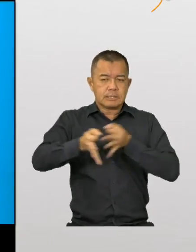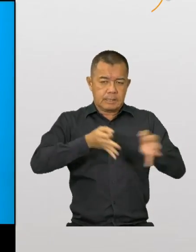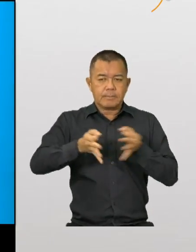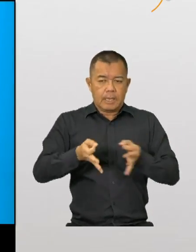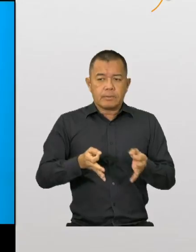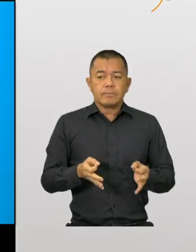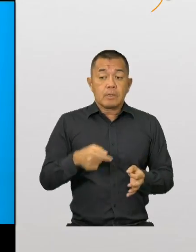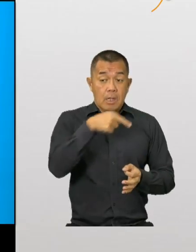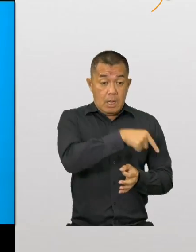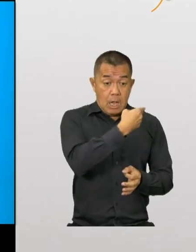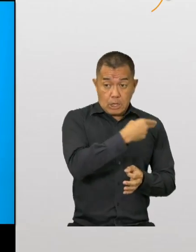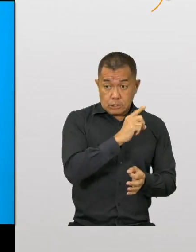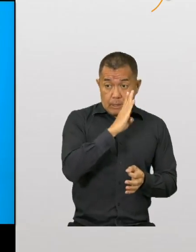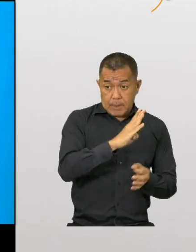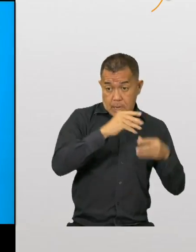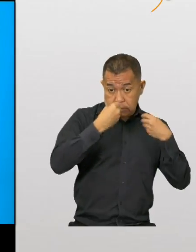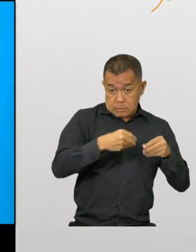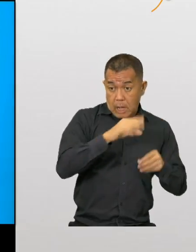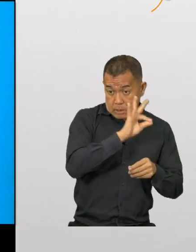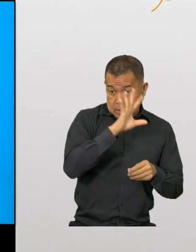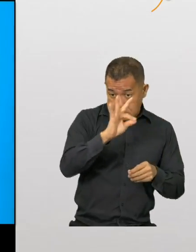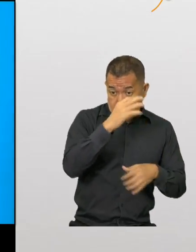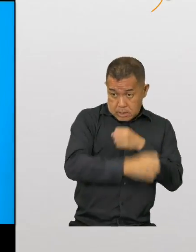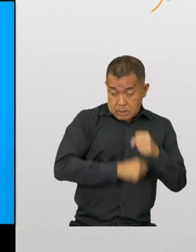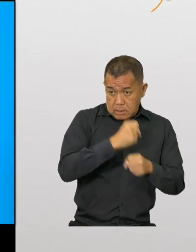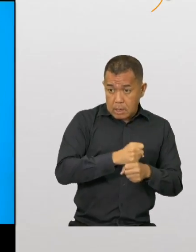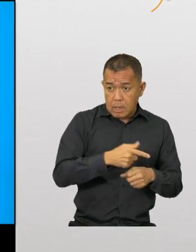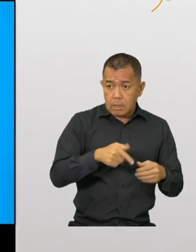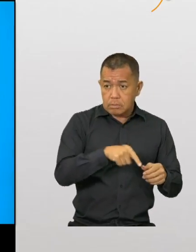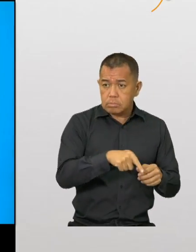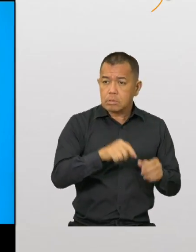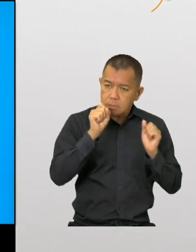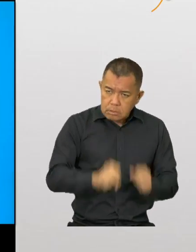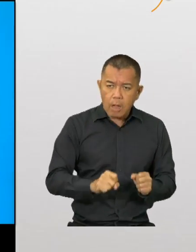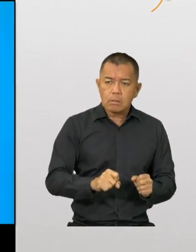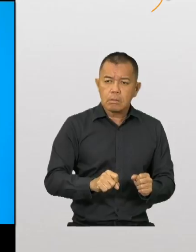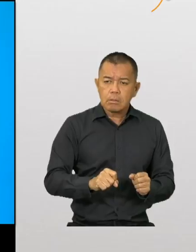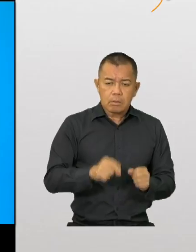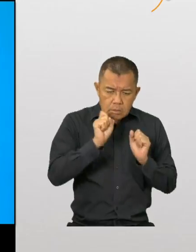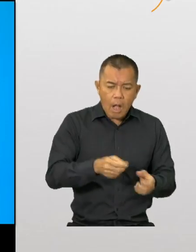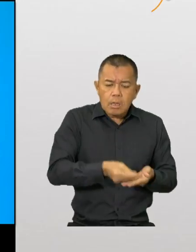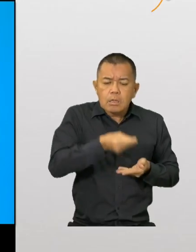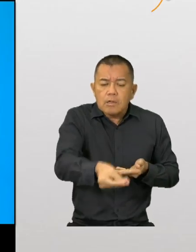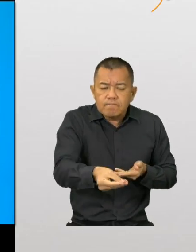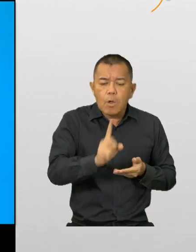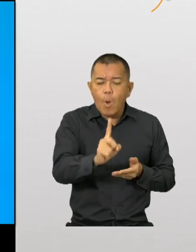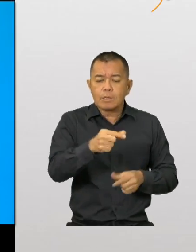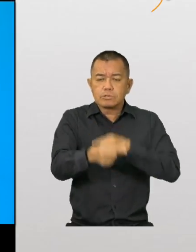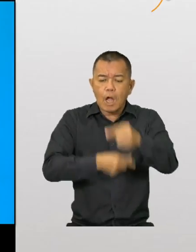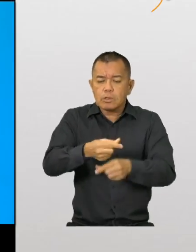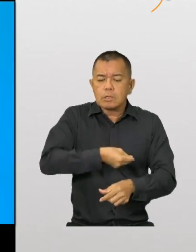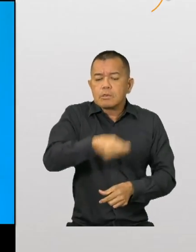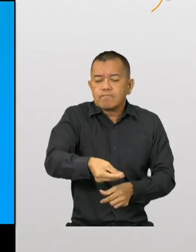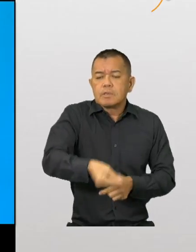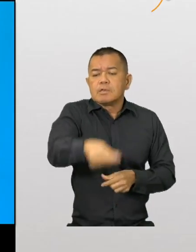for 99 years. You own it, you can pass it on for 1 or 2 generations, After that, the flat comes back to the state, the